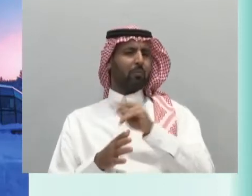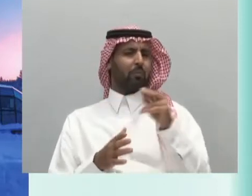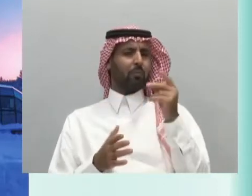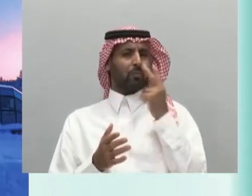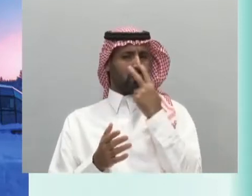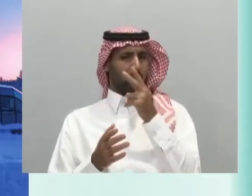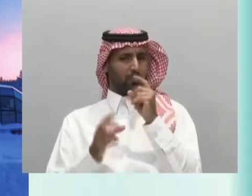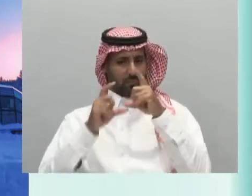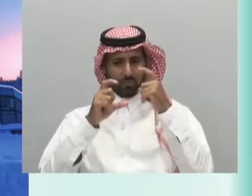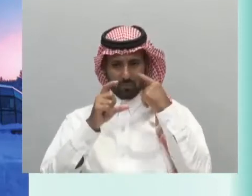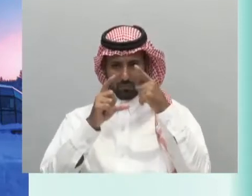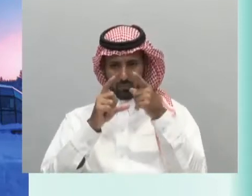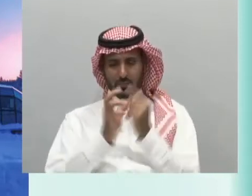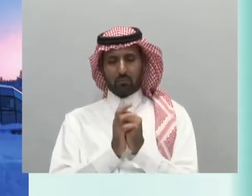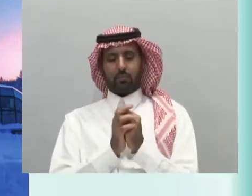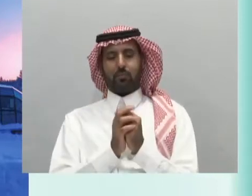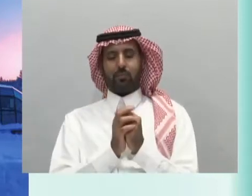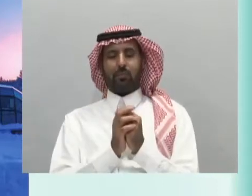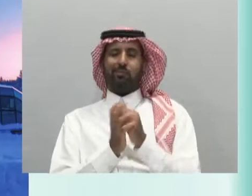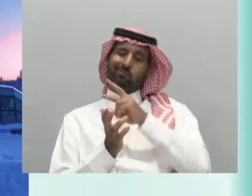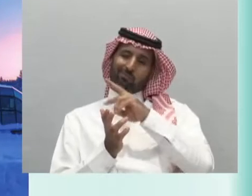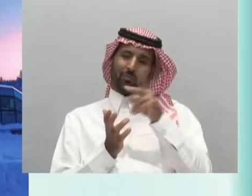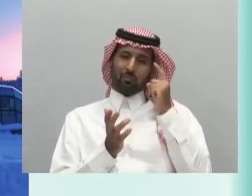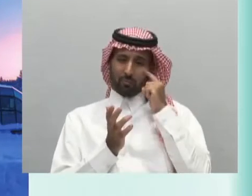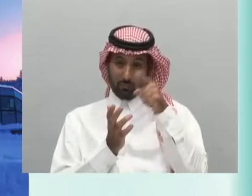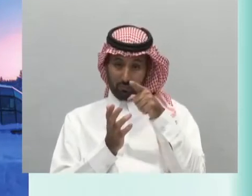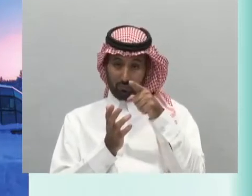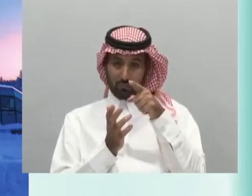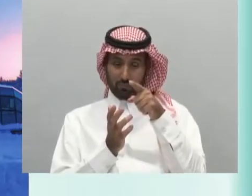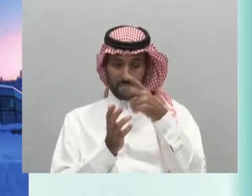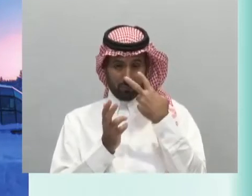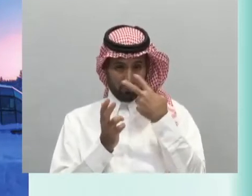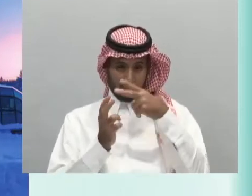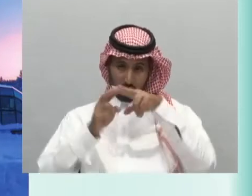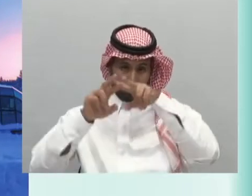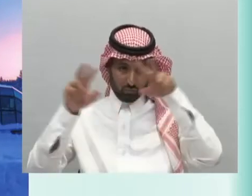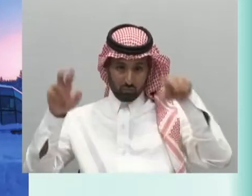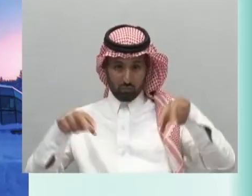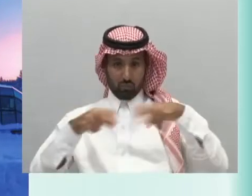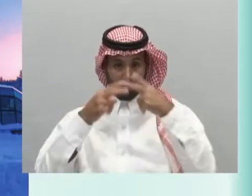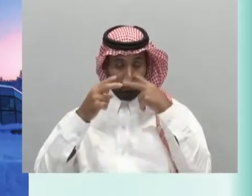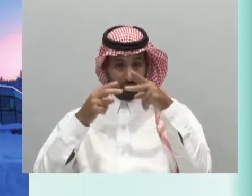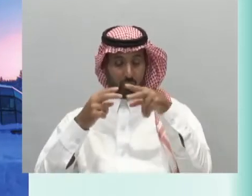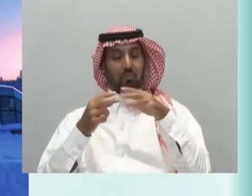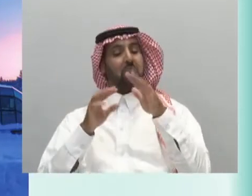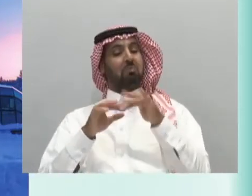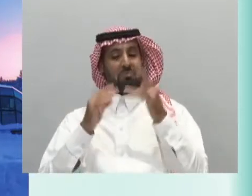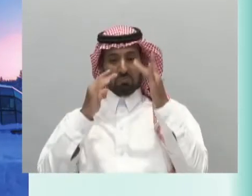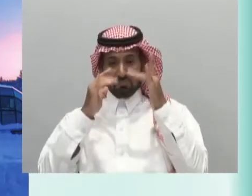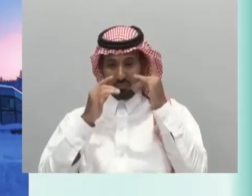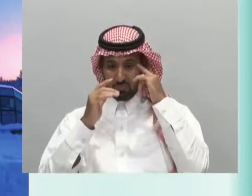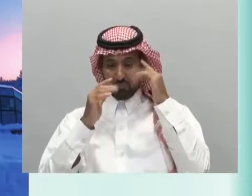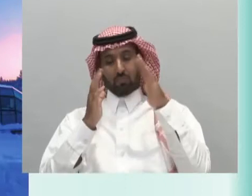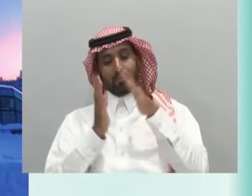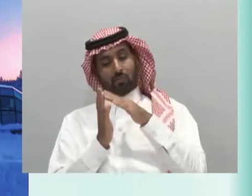here, what can you see here? Do you think to have this view when you are in your room sitting in a hotel? You can